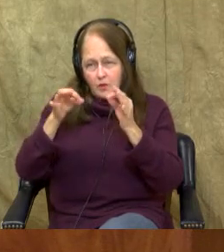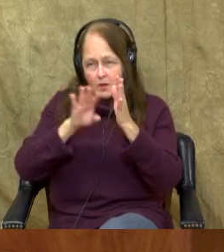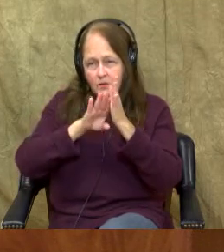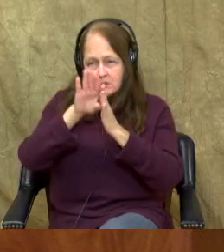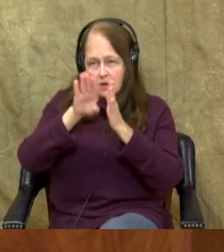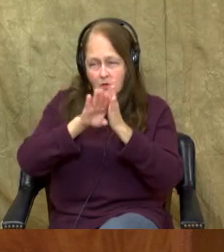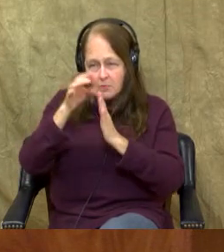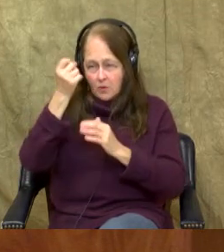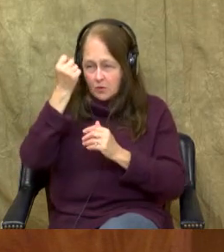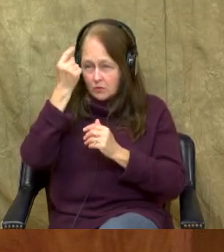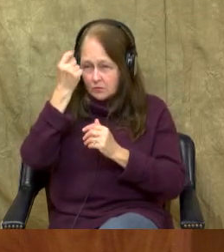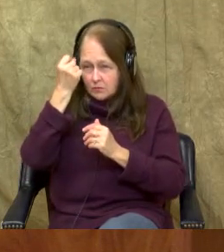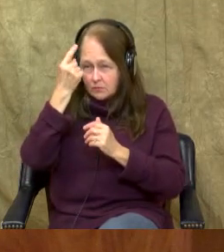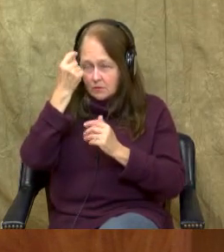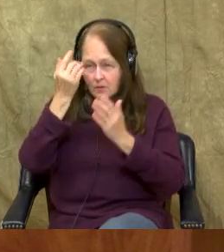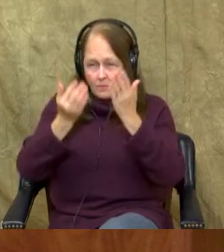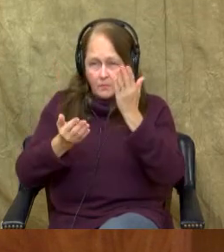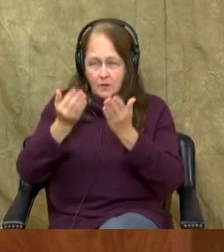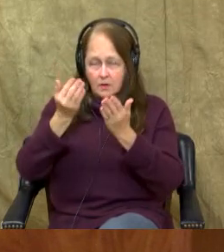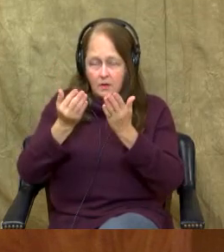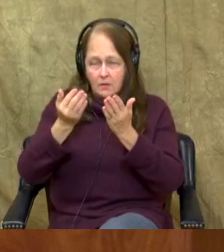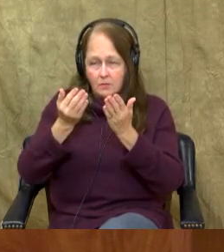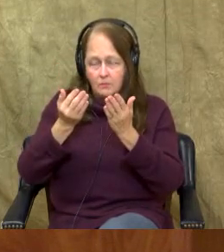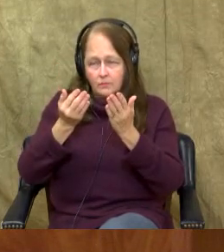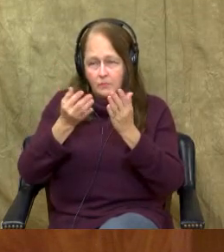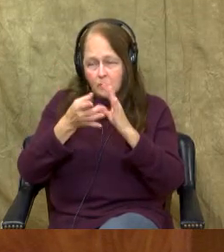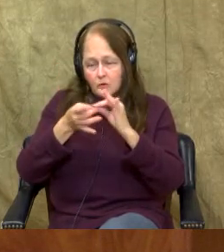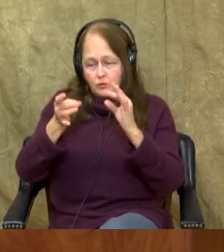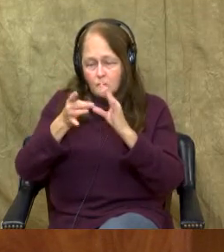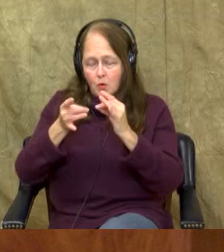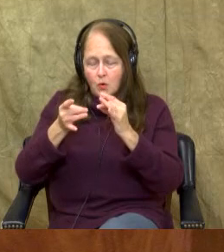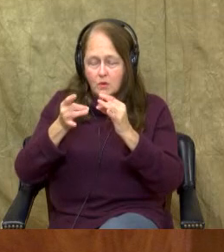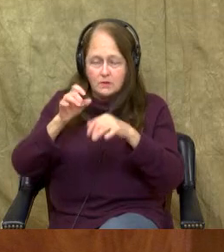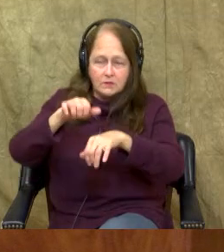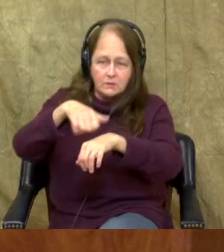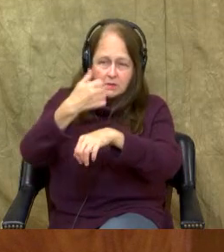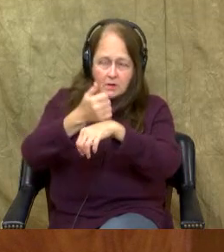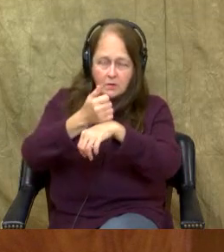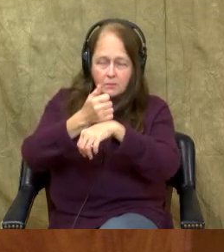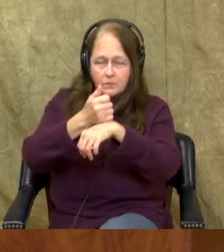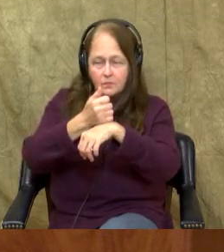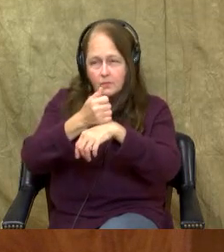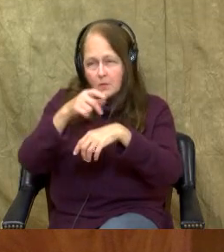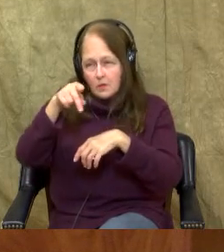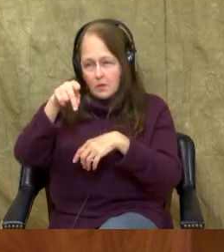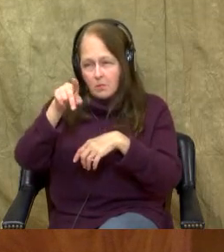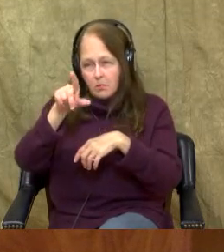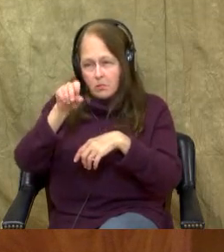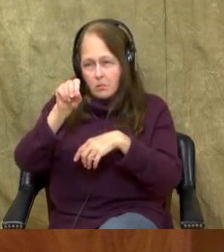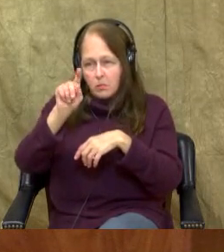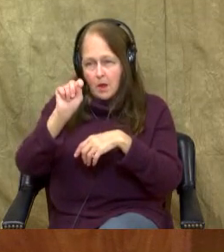of us understanding maybe the theme or the setting, even the plot.